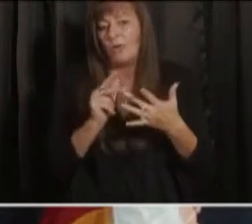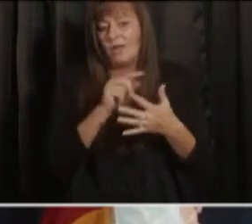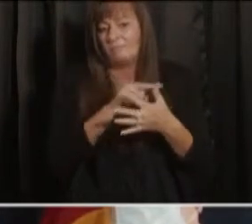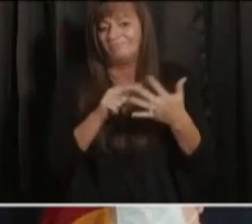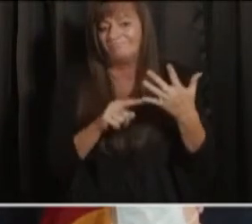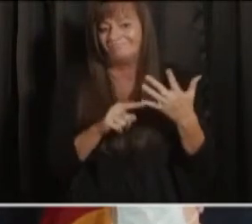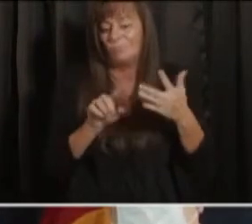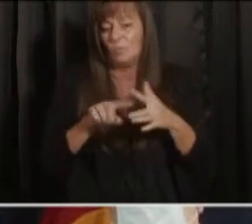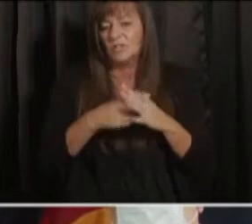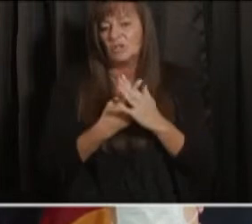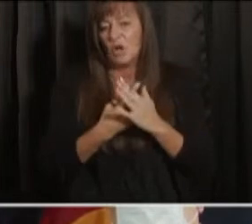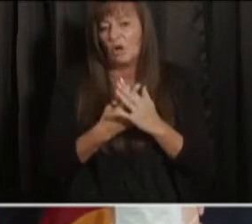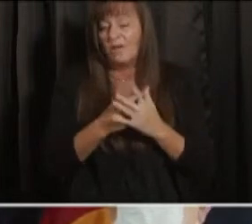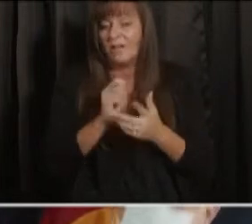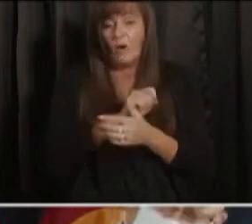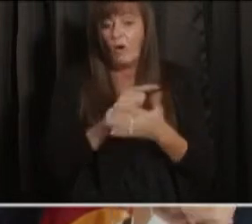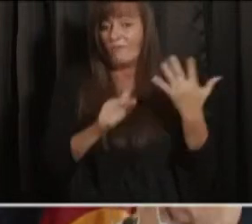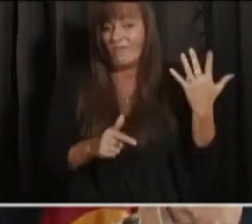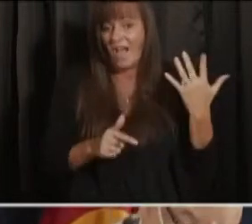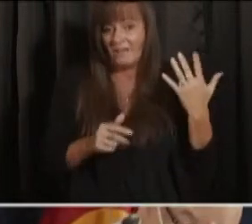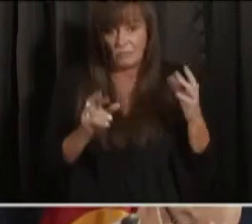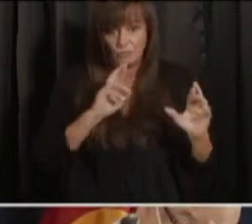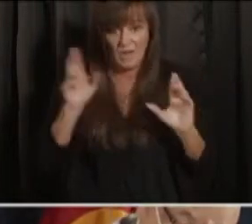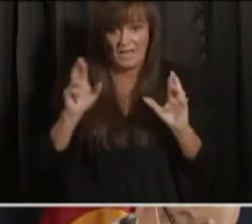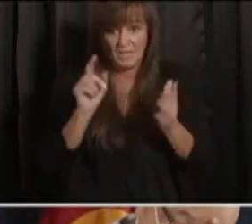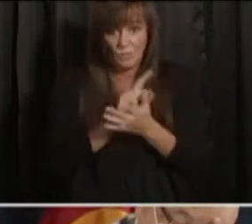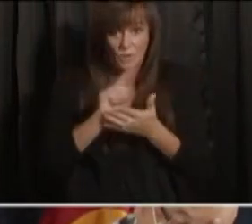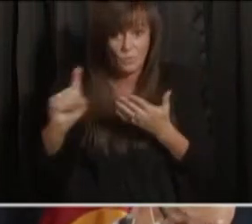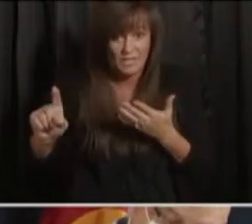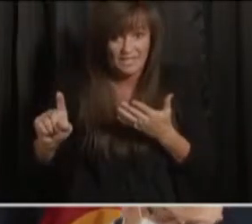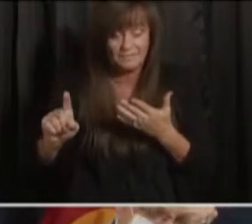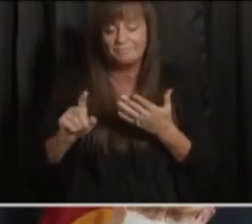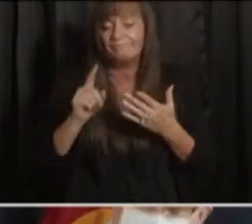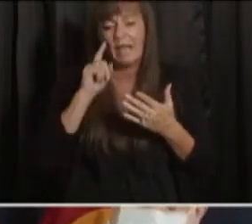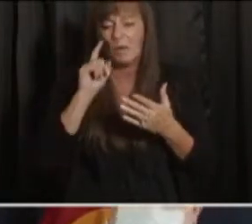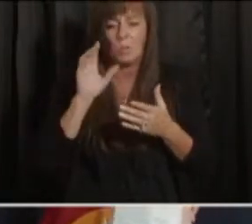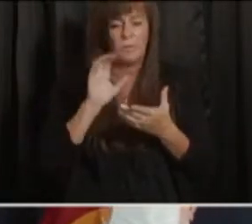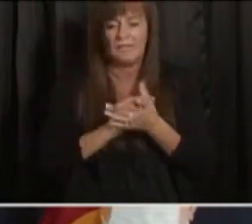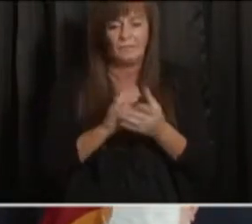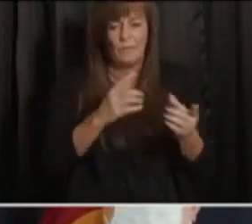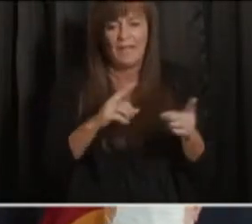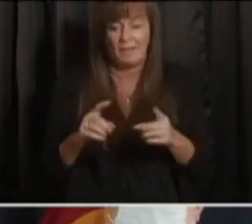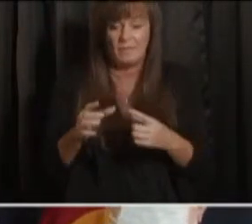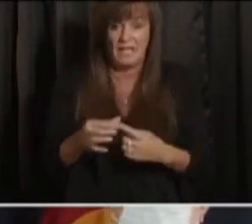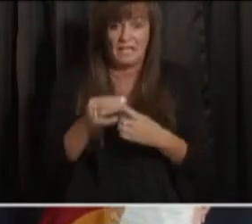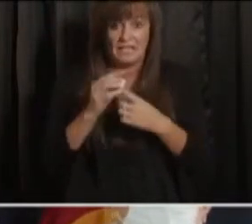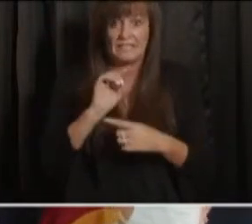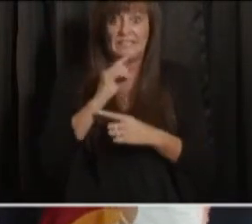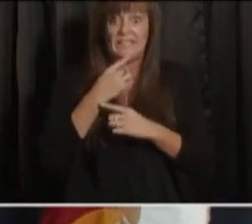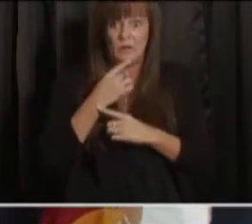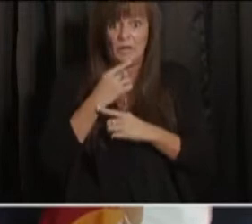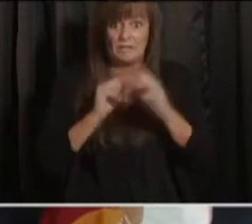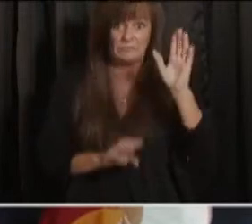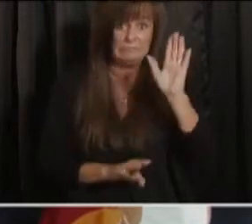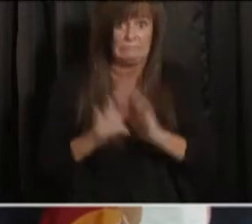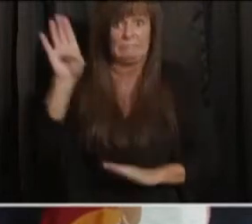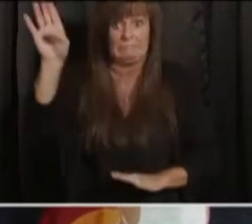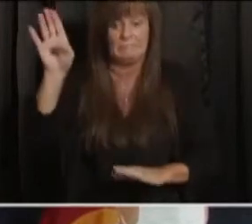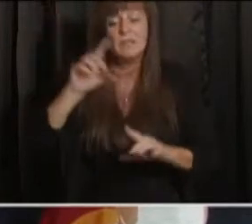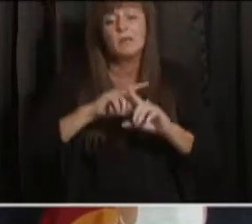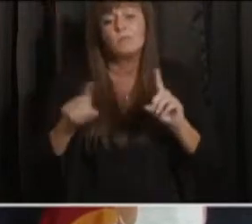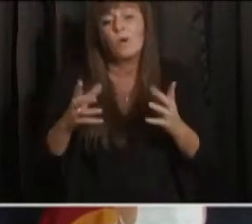I don't think they'll all be in place within a week or two unless things get worse and deteriorate significantly further. But what we wanted to share with